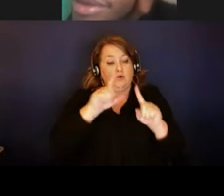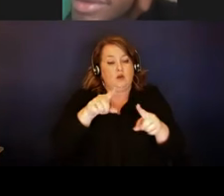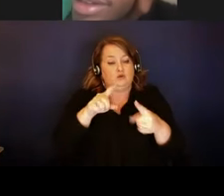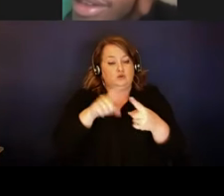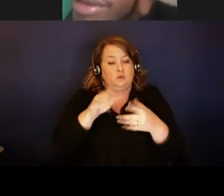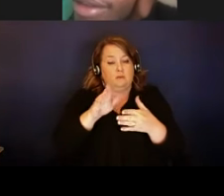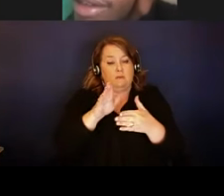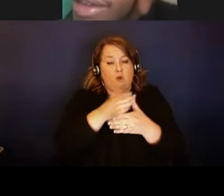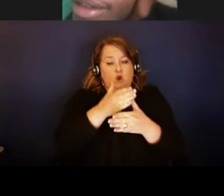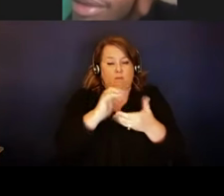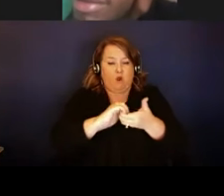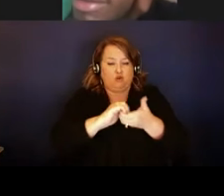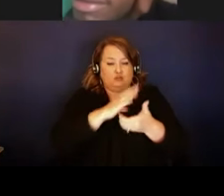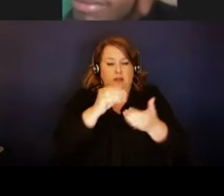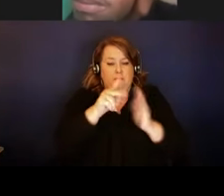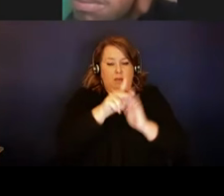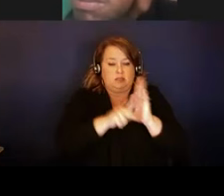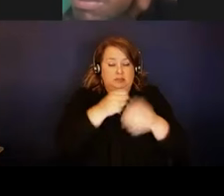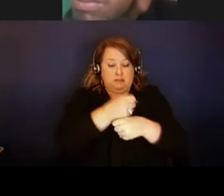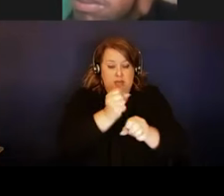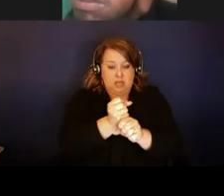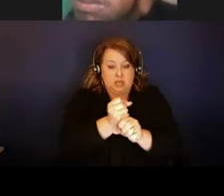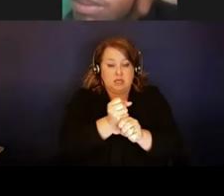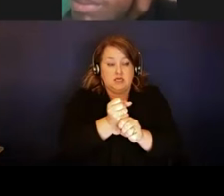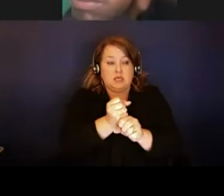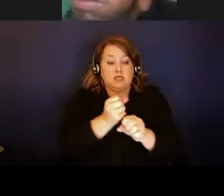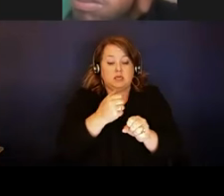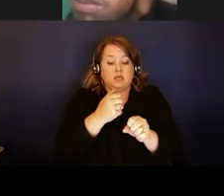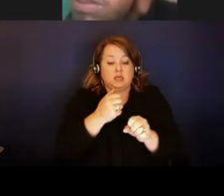Making, leading